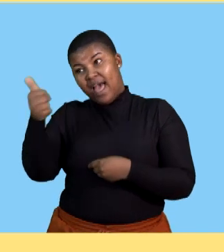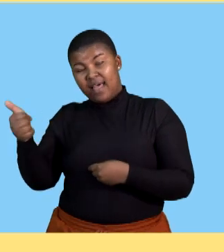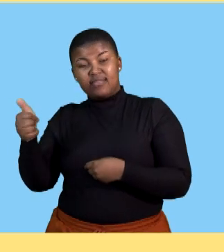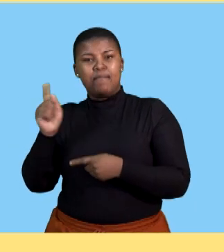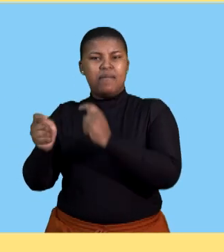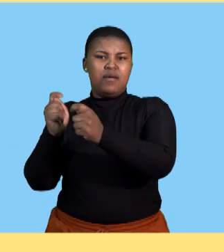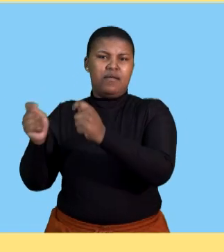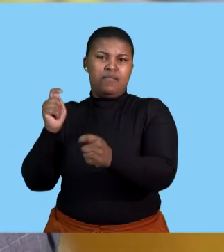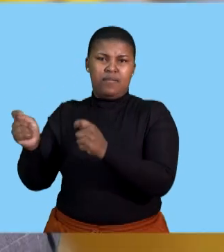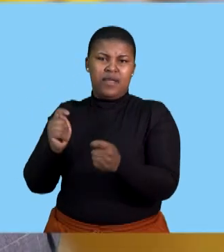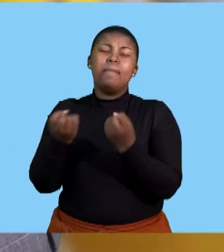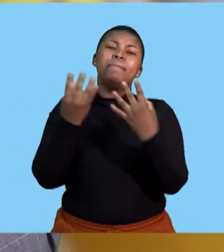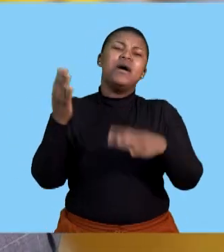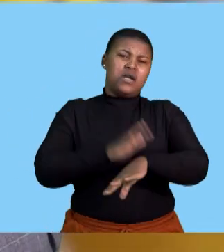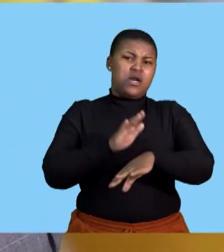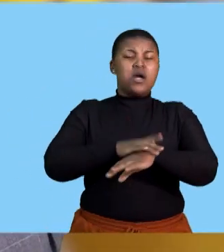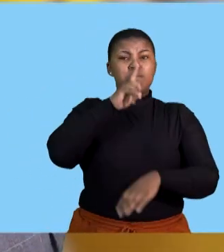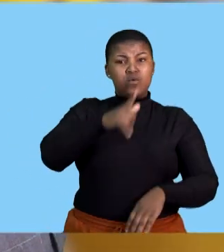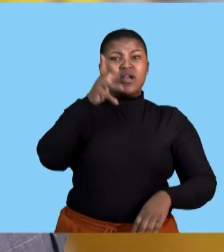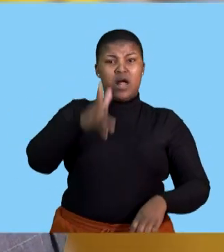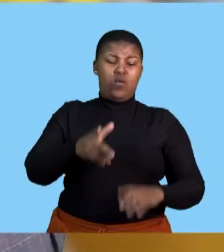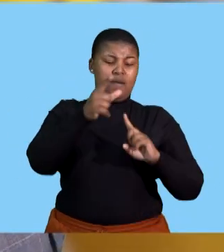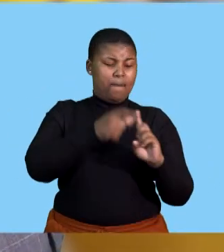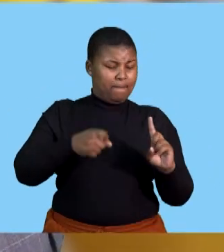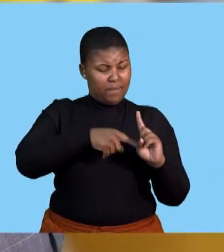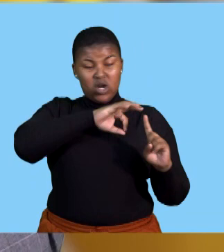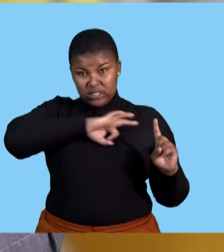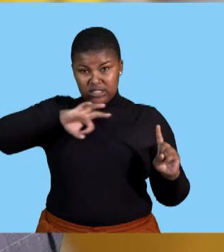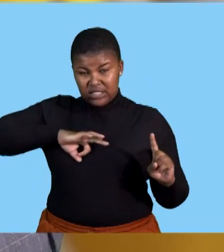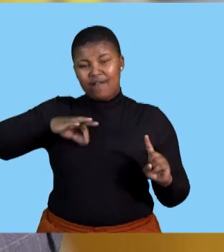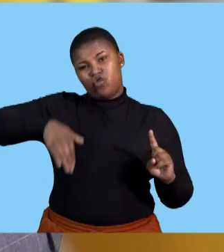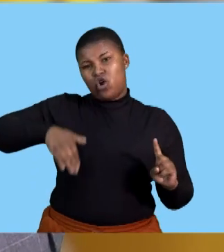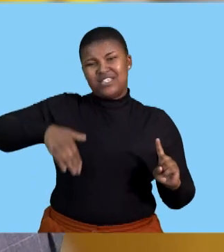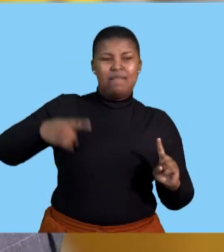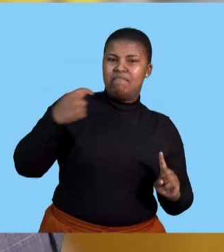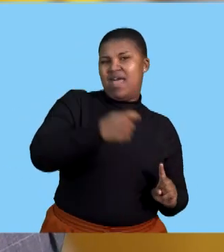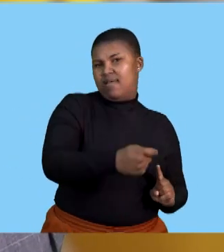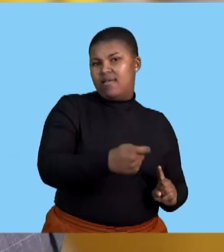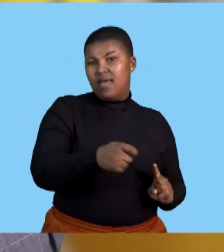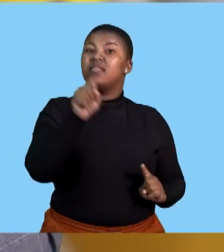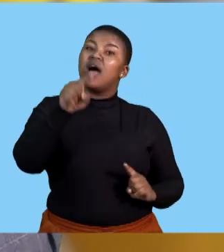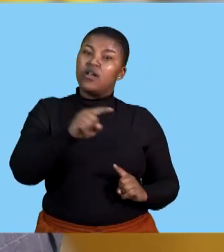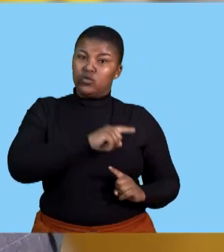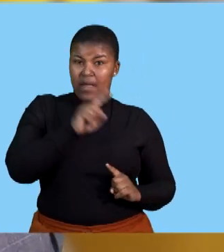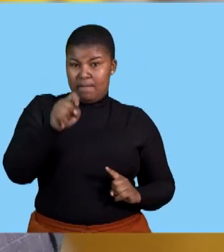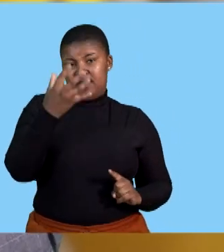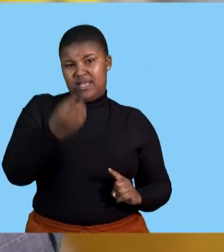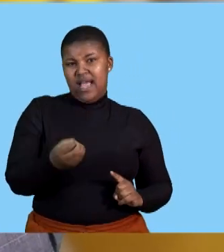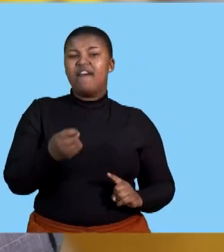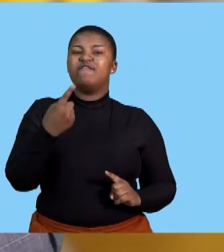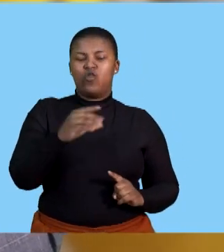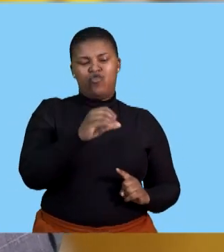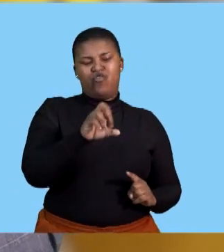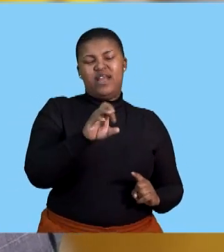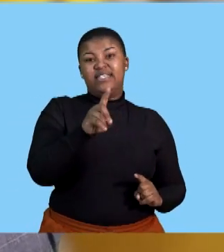and other payables. And in most cases, you will be told that the employee has not been paid. Therefore, you will